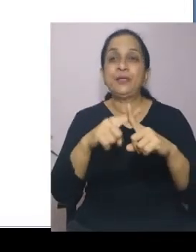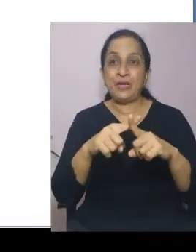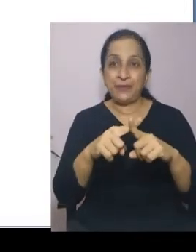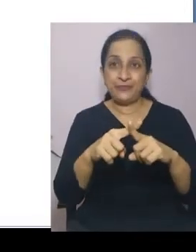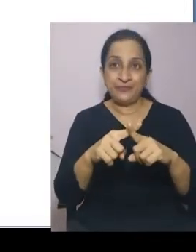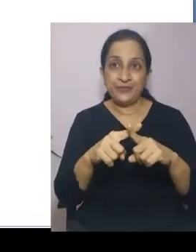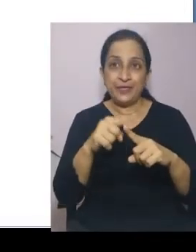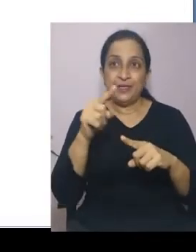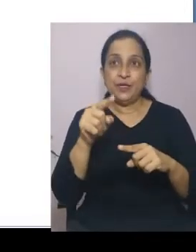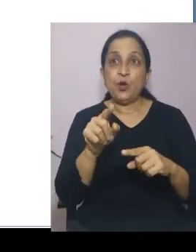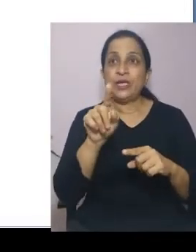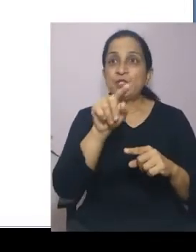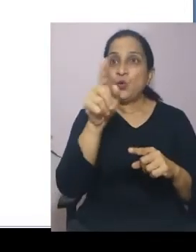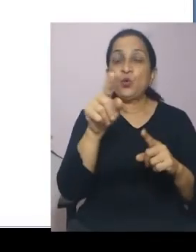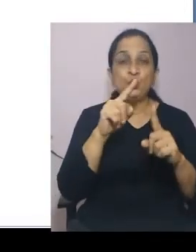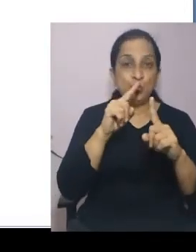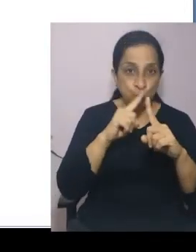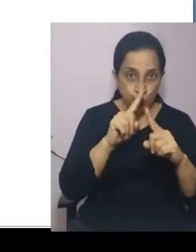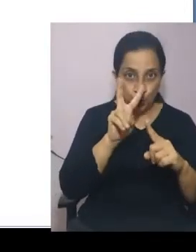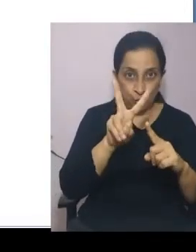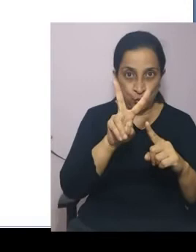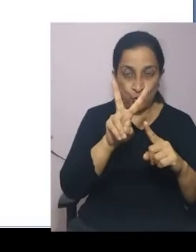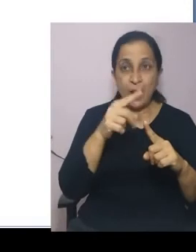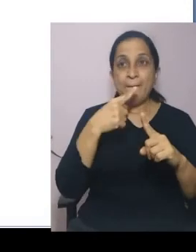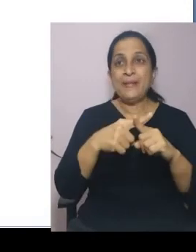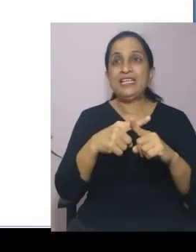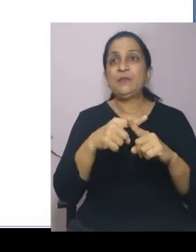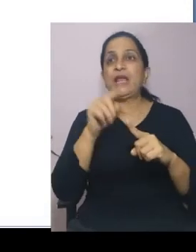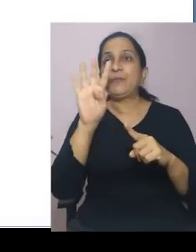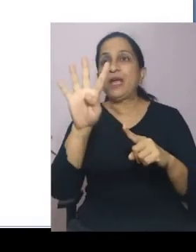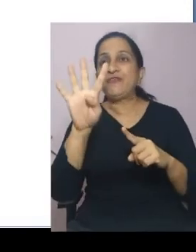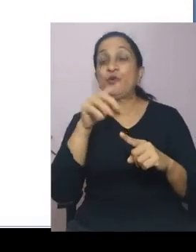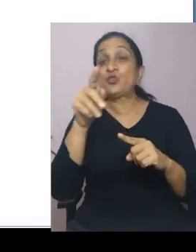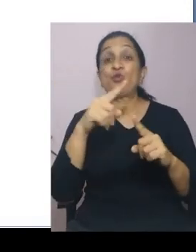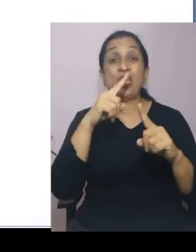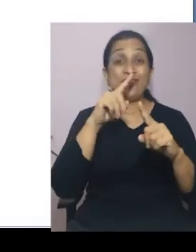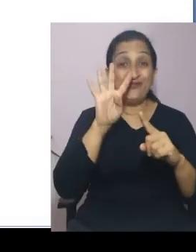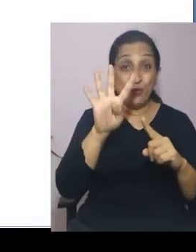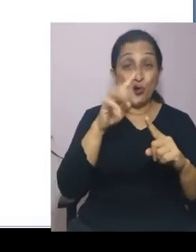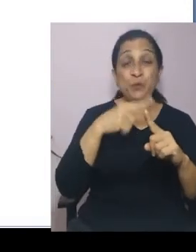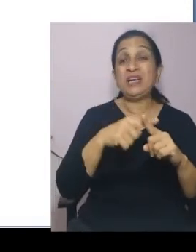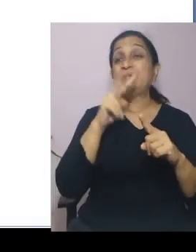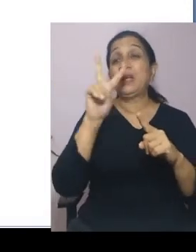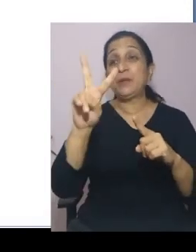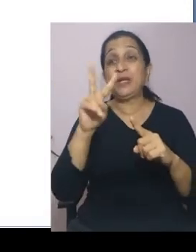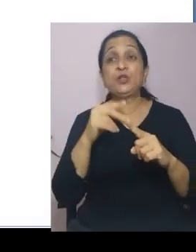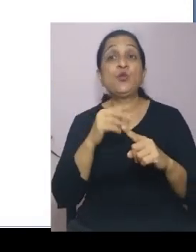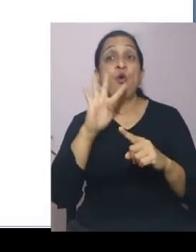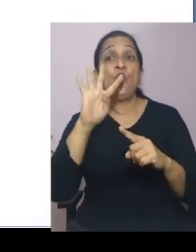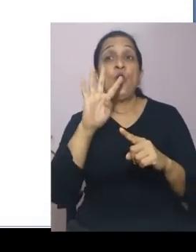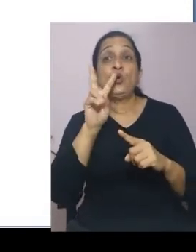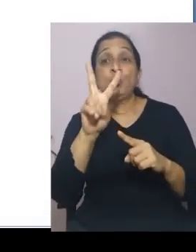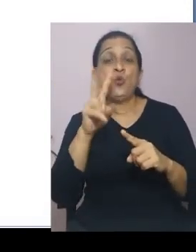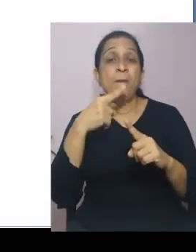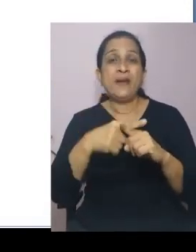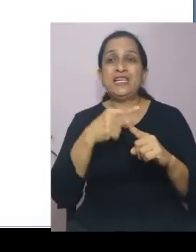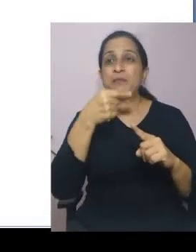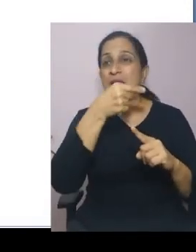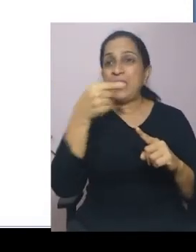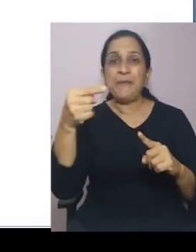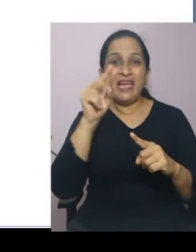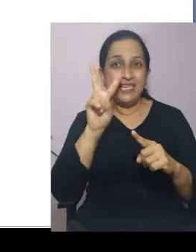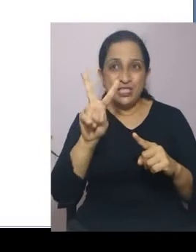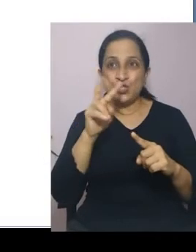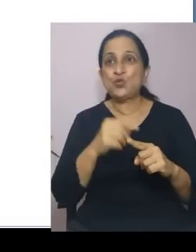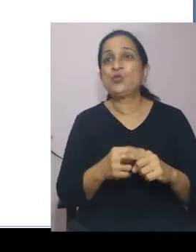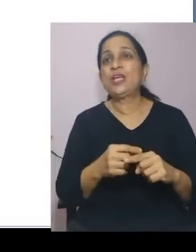is, A is there here, row becomes column, that is this 4 by 5 becomes 4 by 5